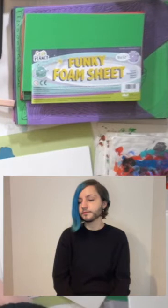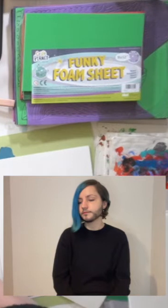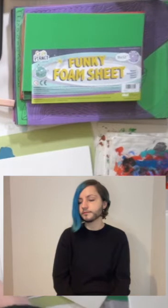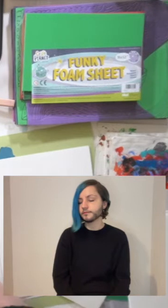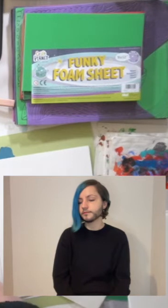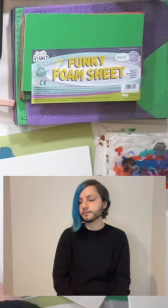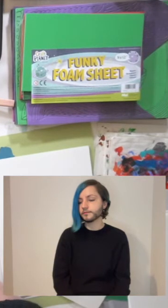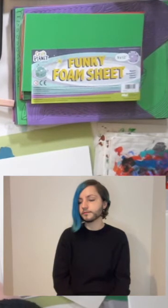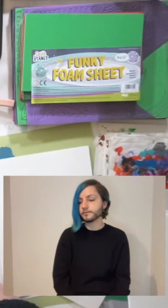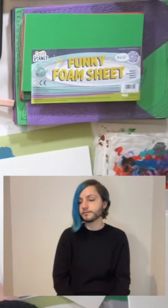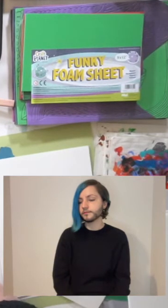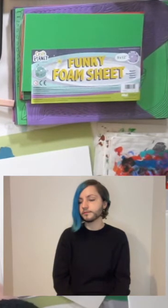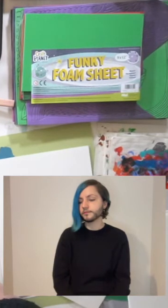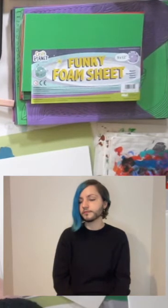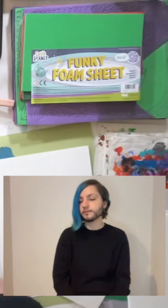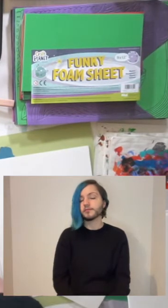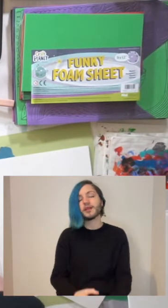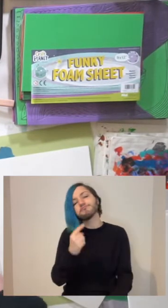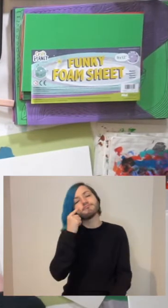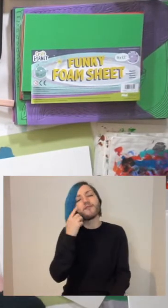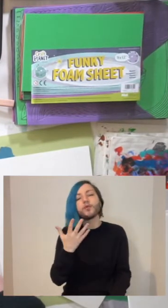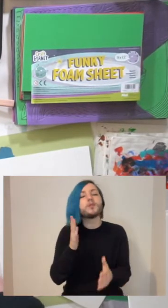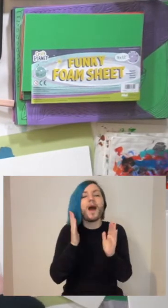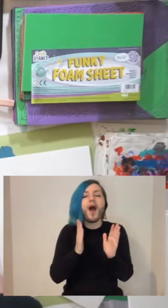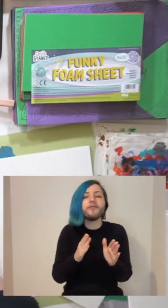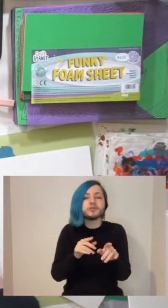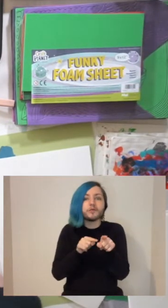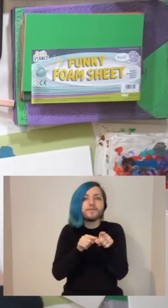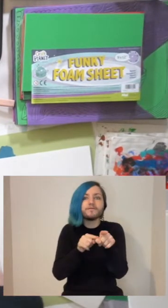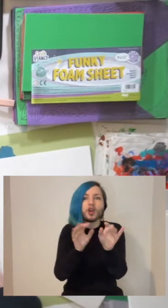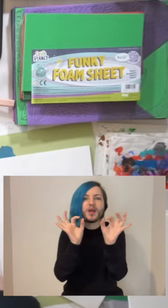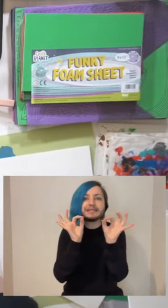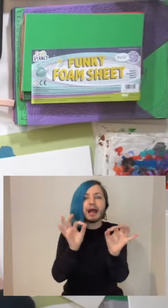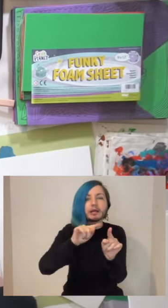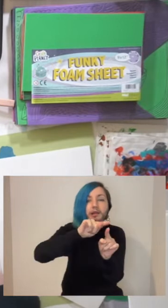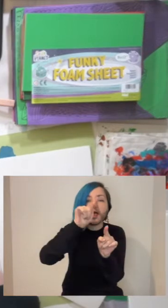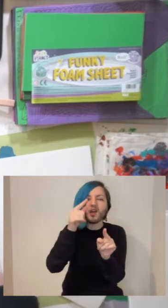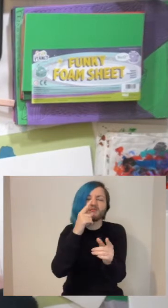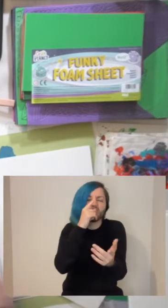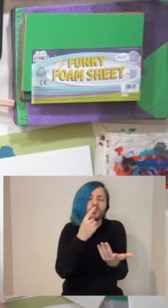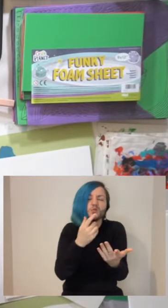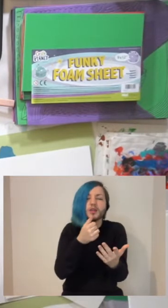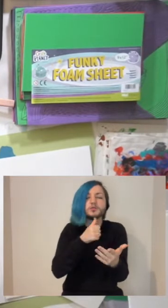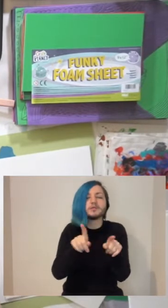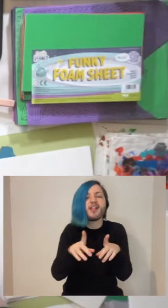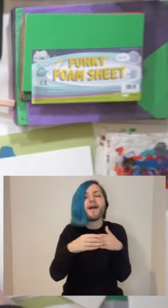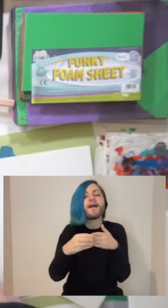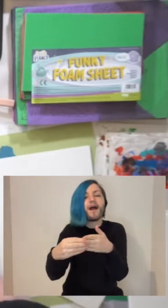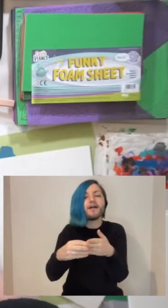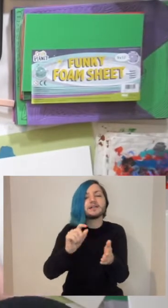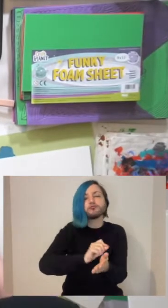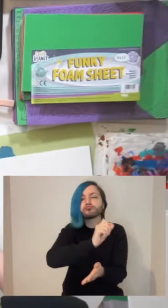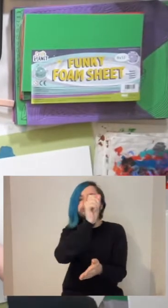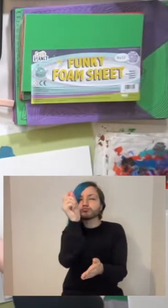And of course, you don't have to follow your own rules completely, but you can use it as a